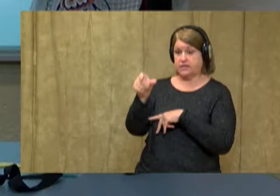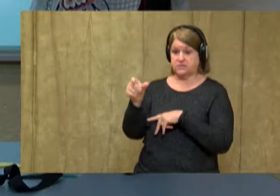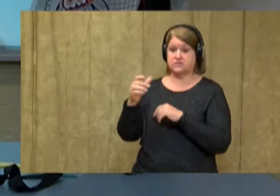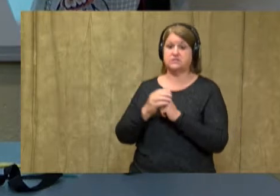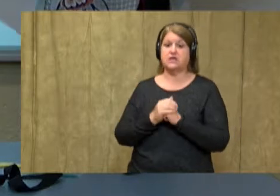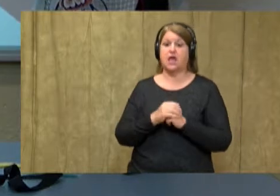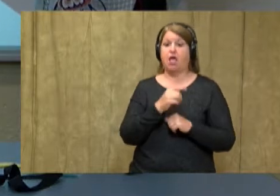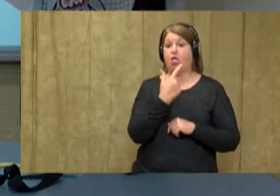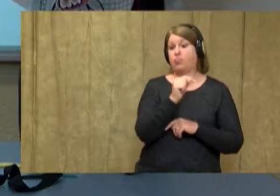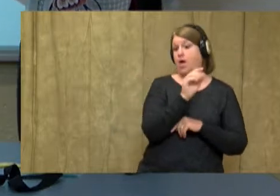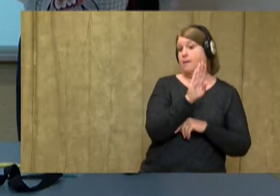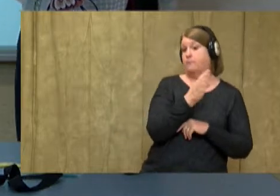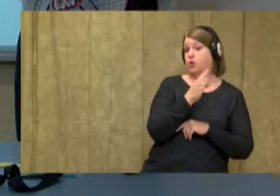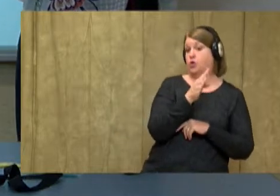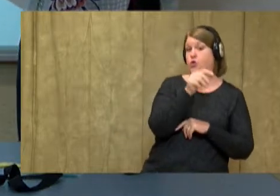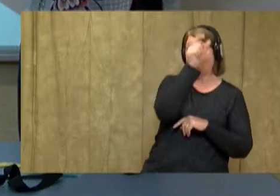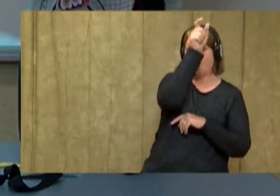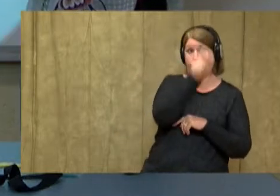The blue rod